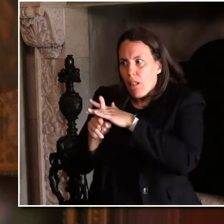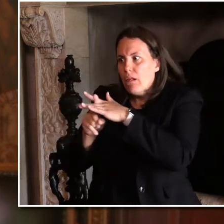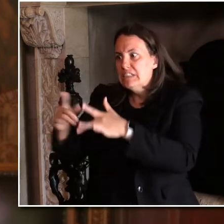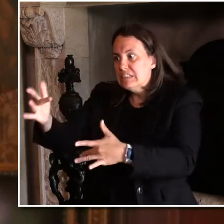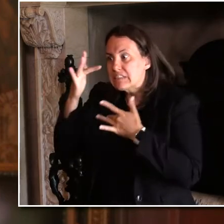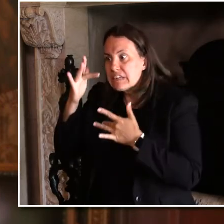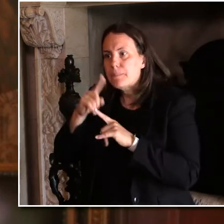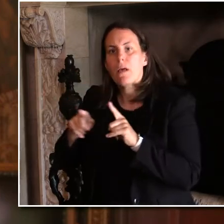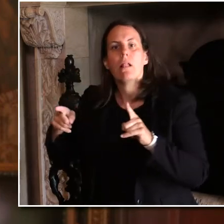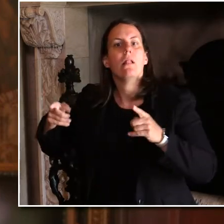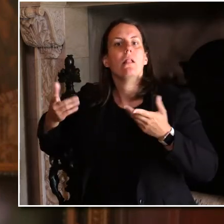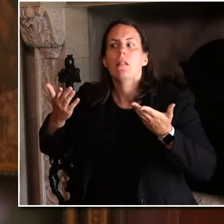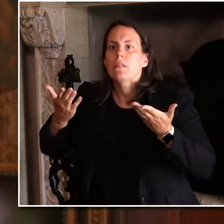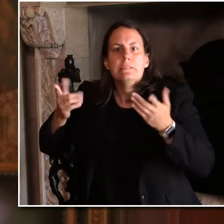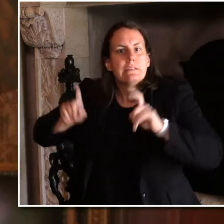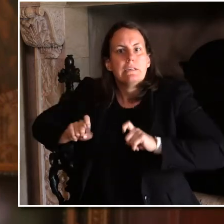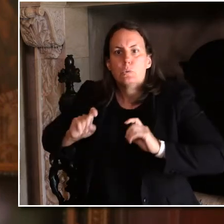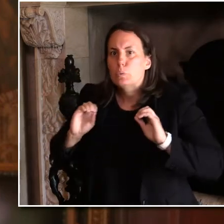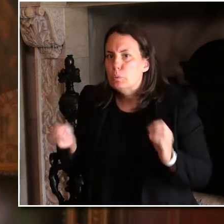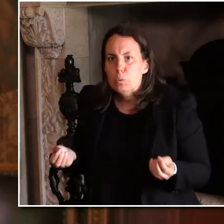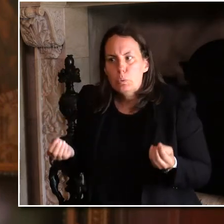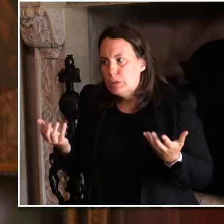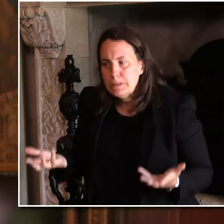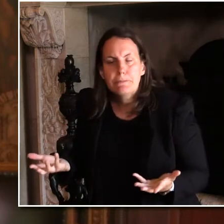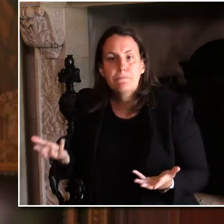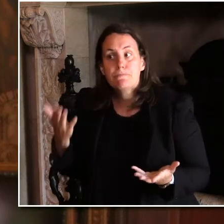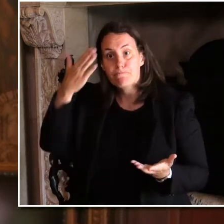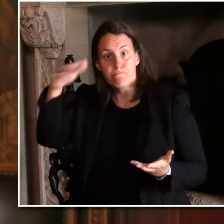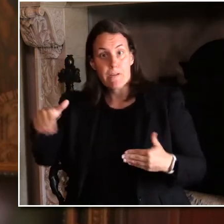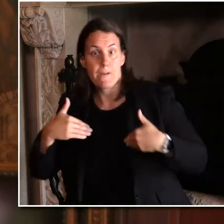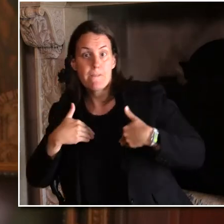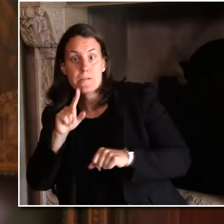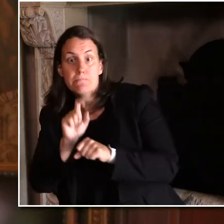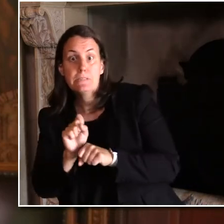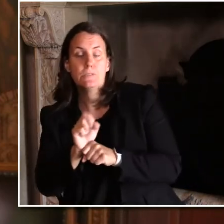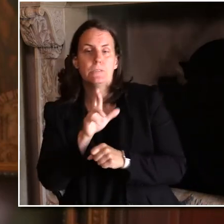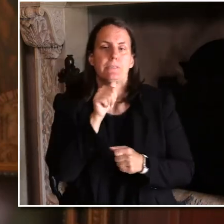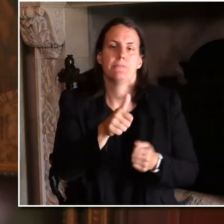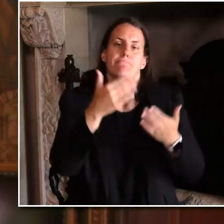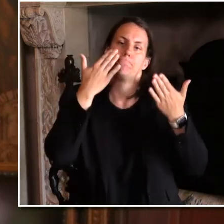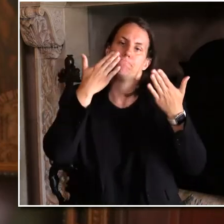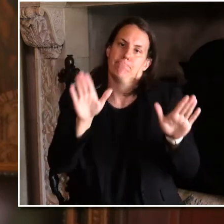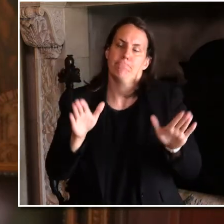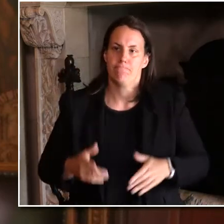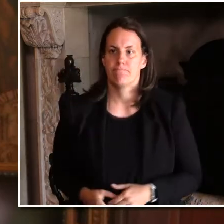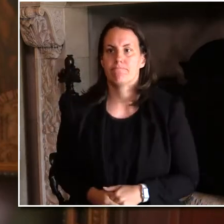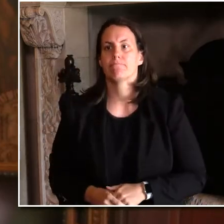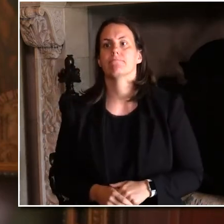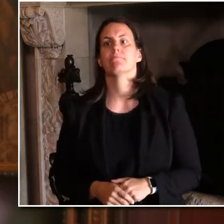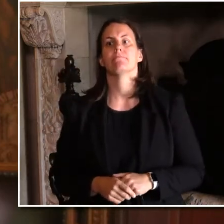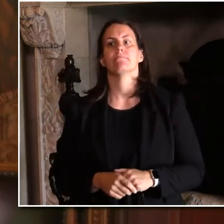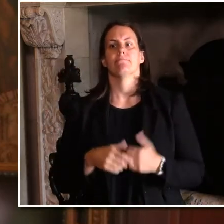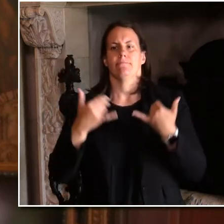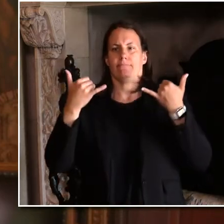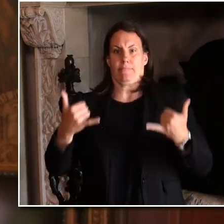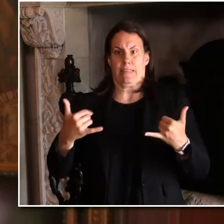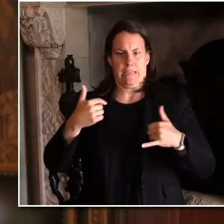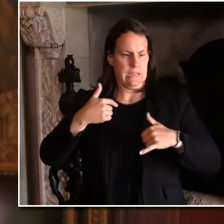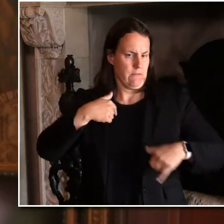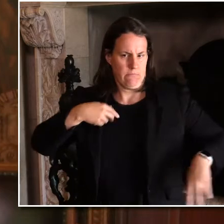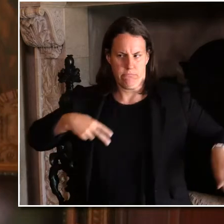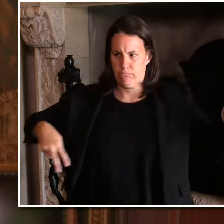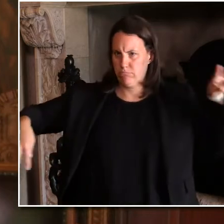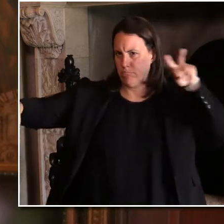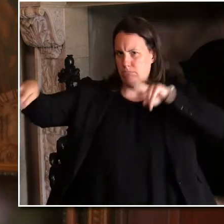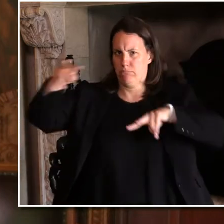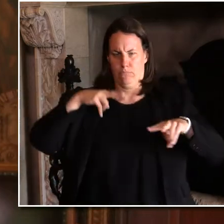spread of COVID-19 epidemic in the past, we have to use a variety of tools and collect different kinds of information to look at the epidemic